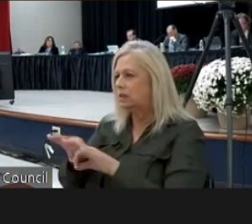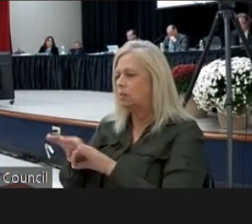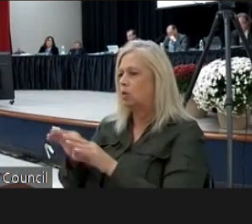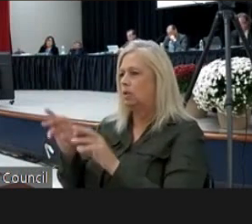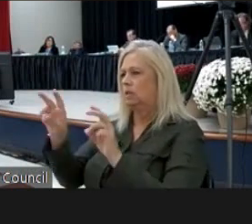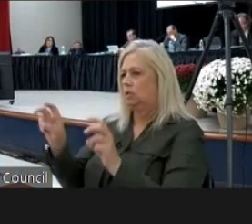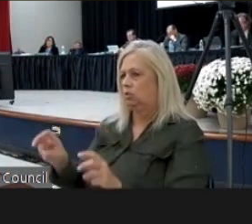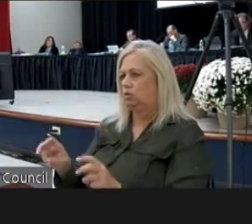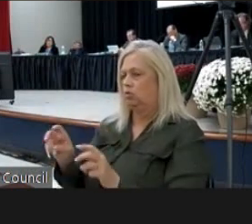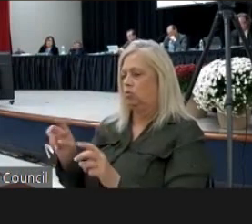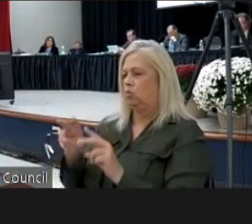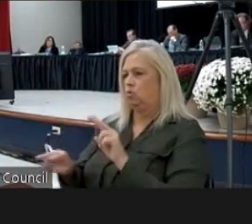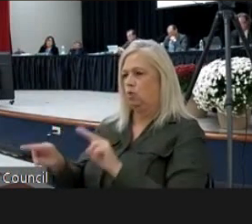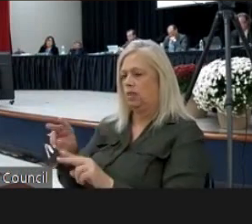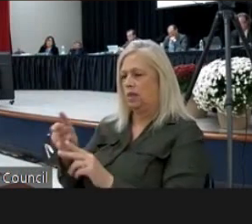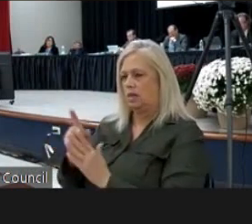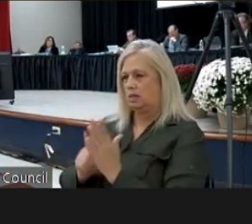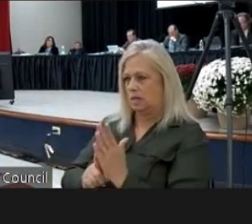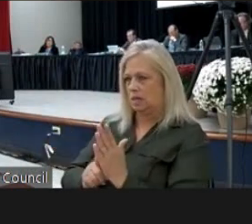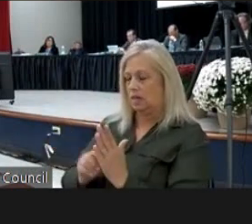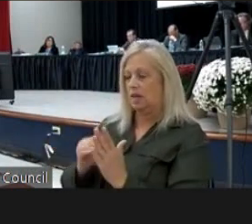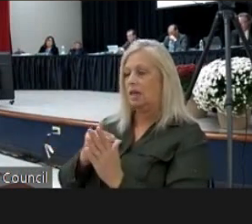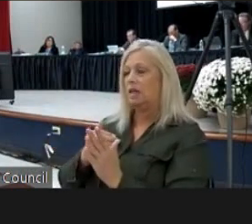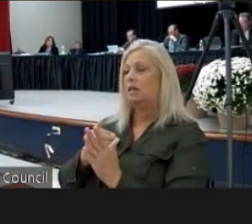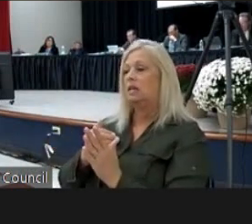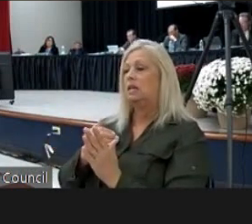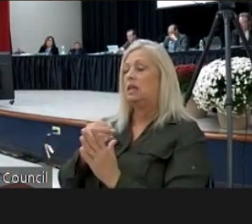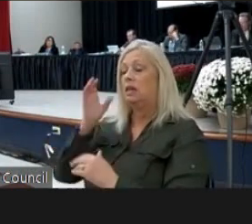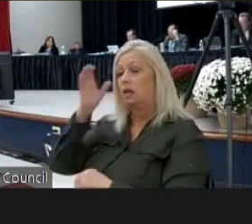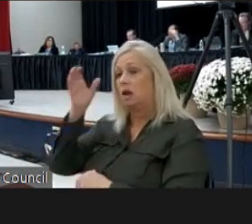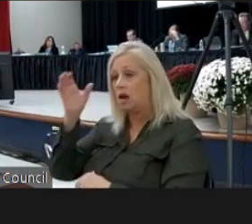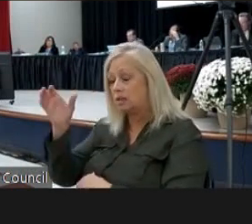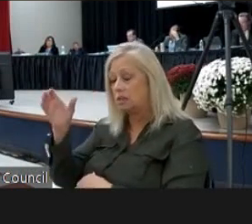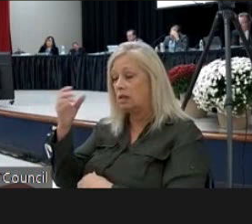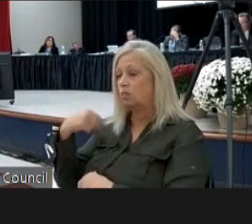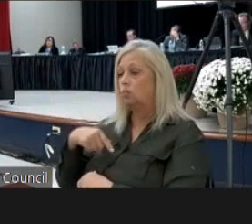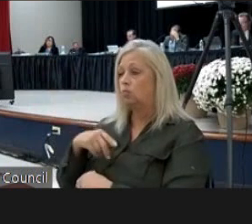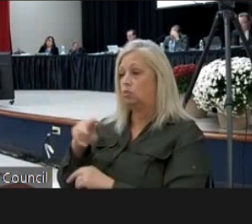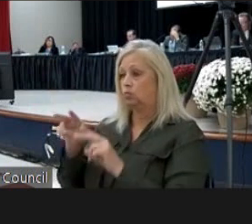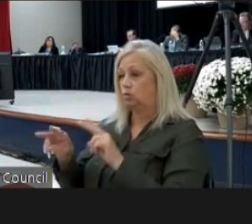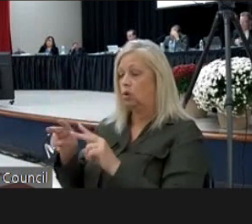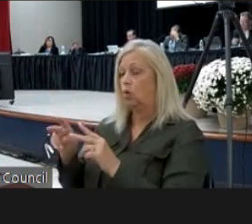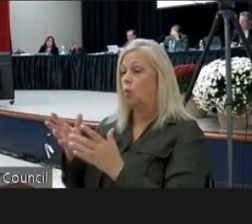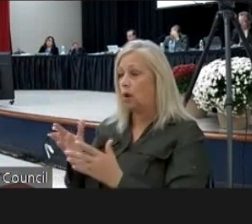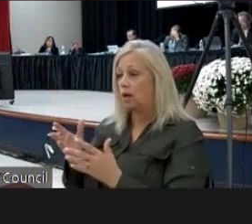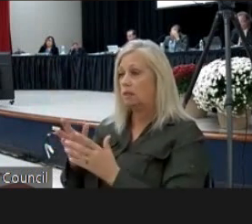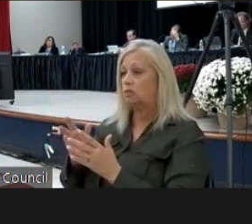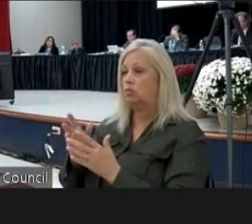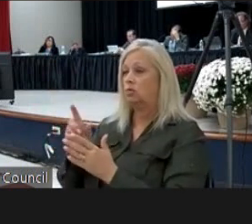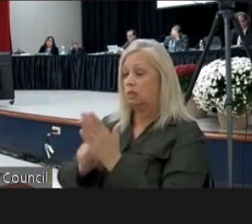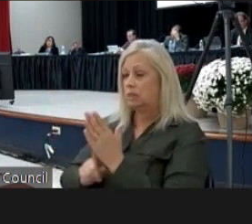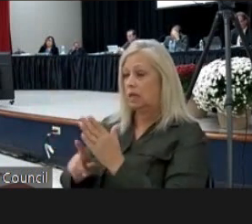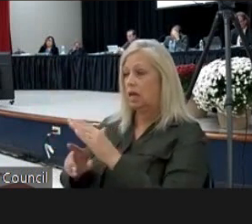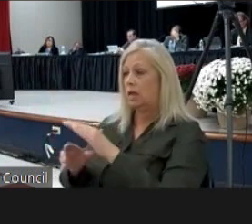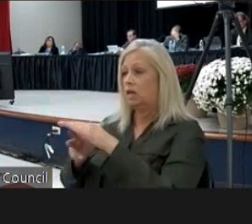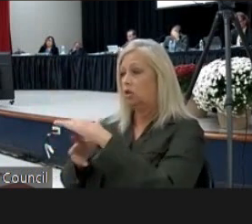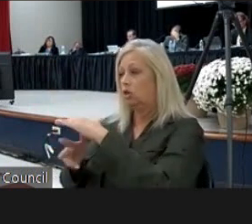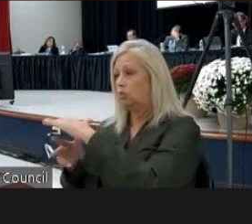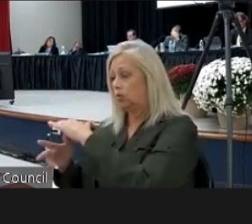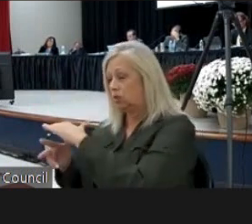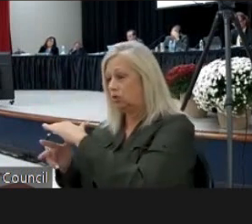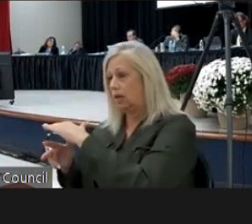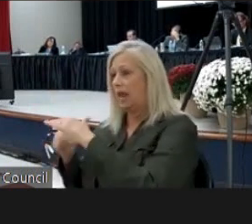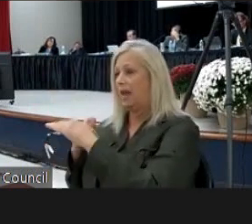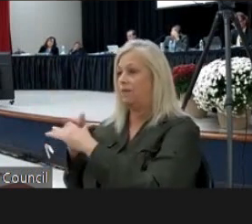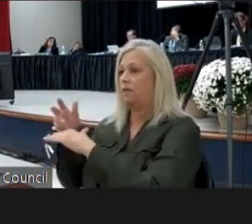building design. So the concept here that we're trying to work through is to build a garage that could ultimately support a hotel at some point in the future on top of it.